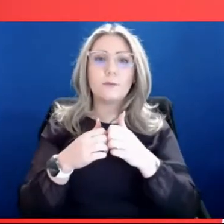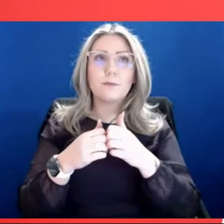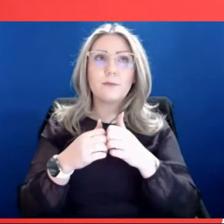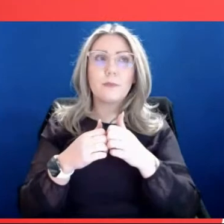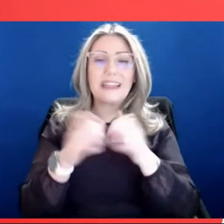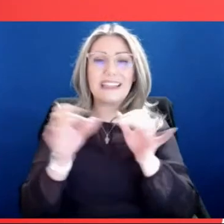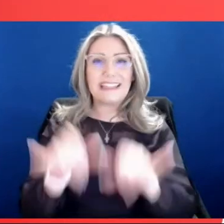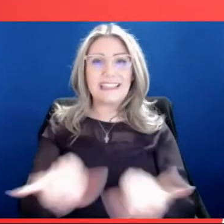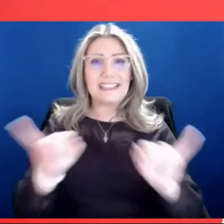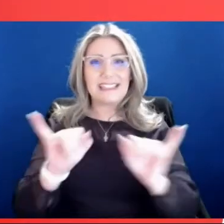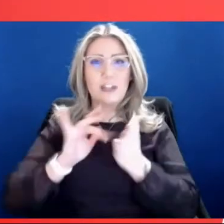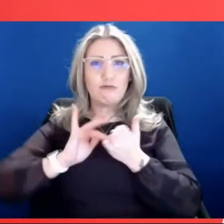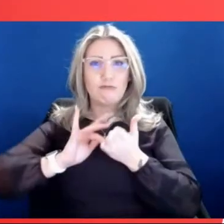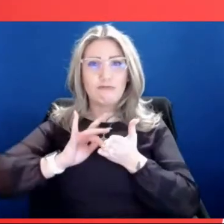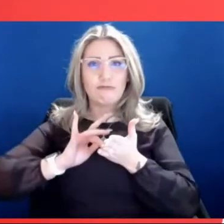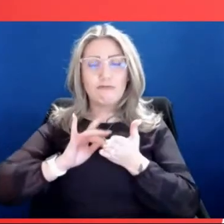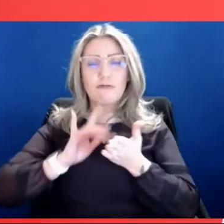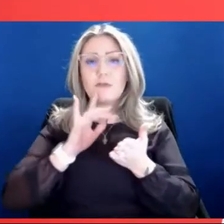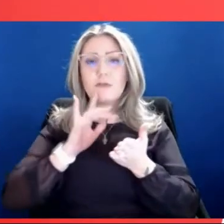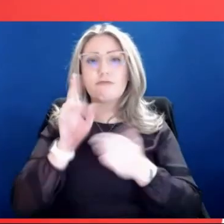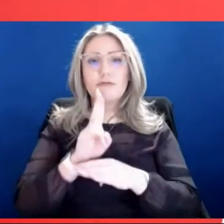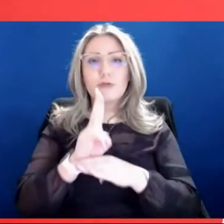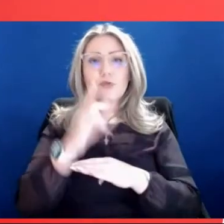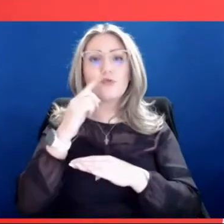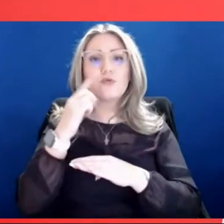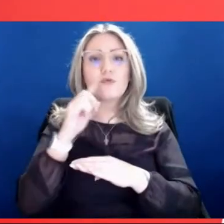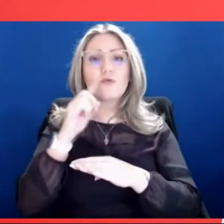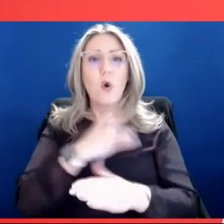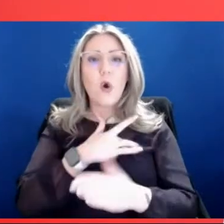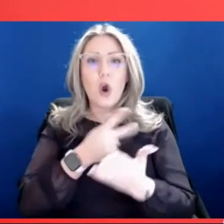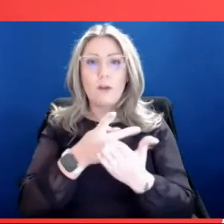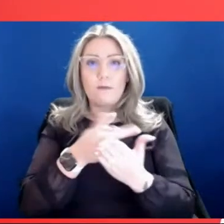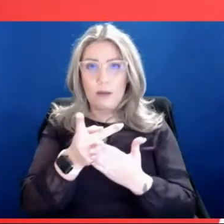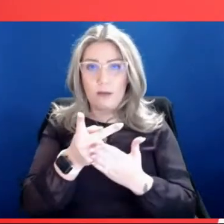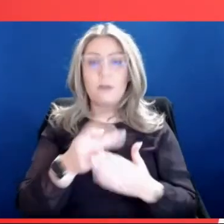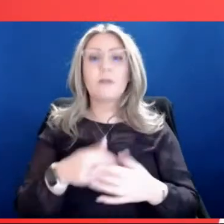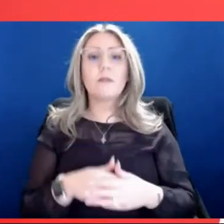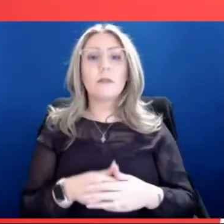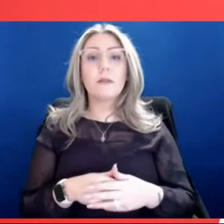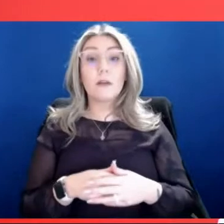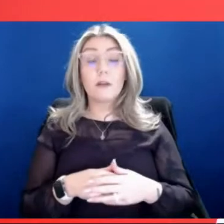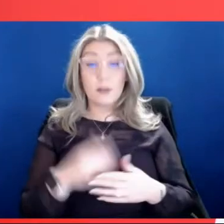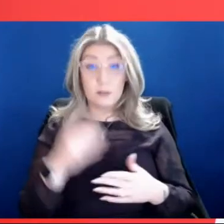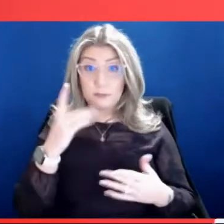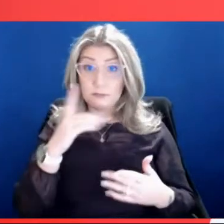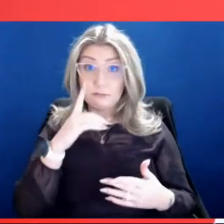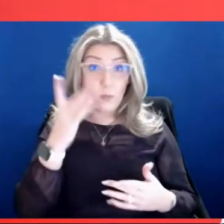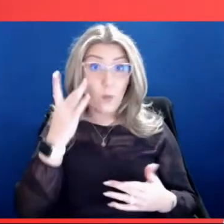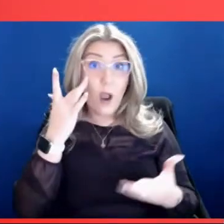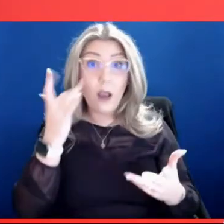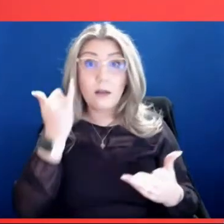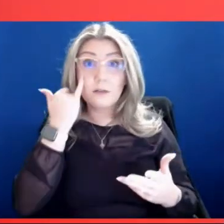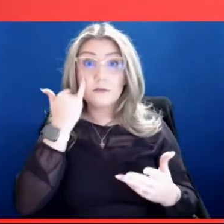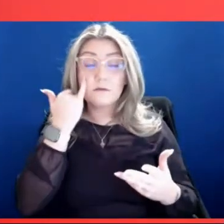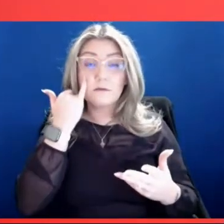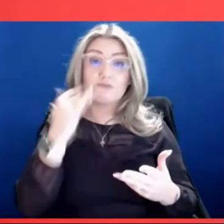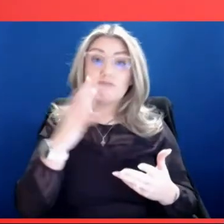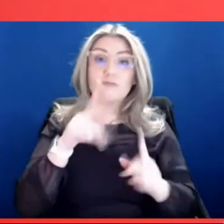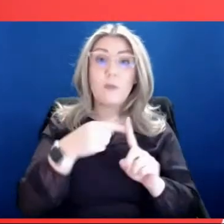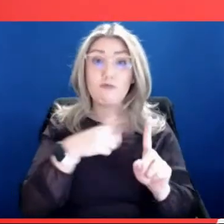drugs that are used for heart failure, and because when you're talking about risk factors, she had